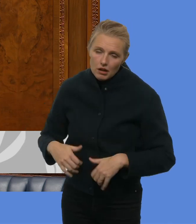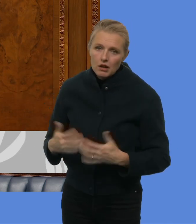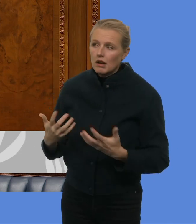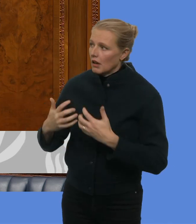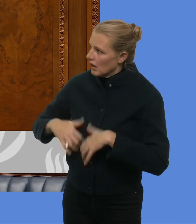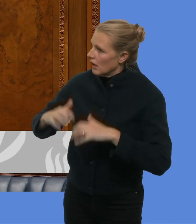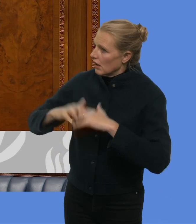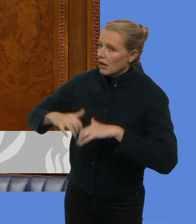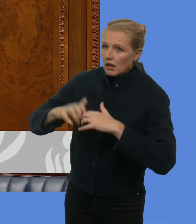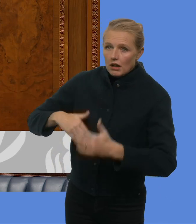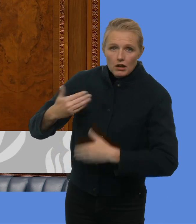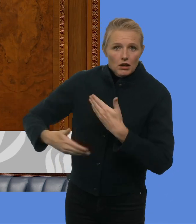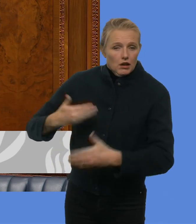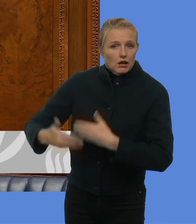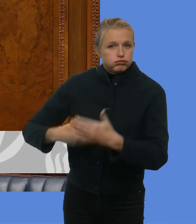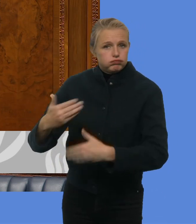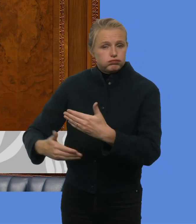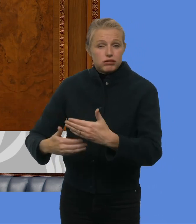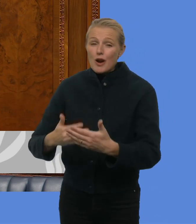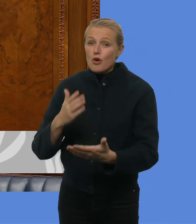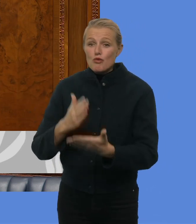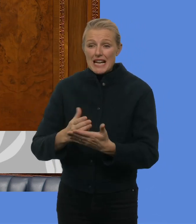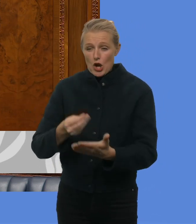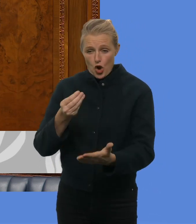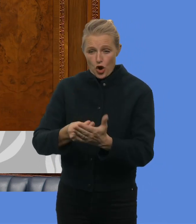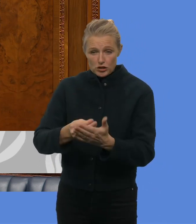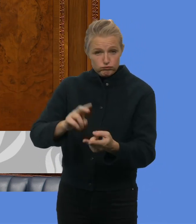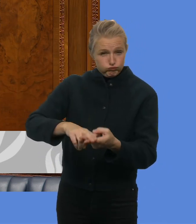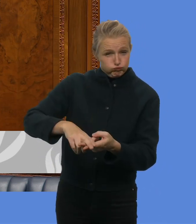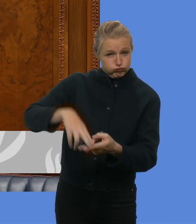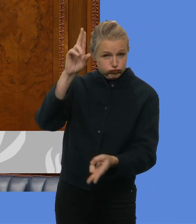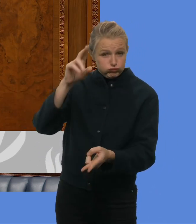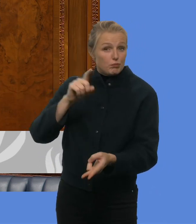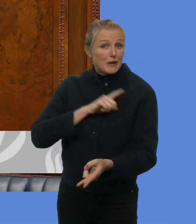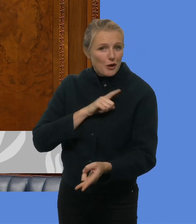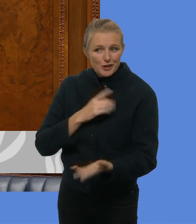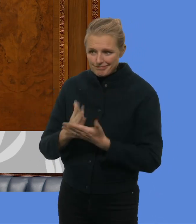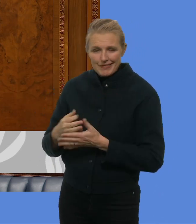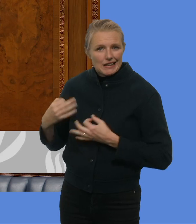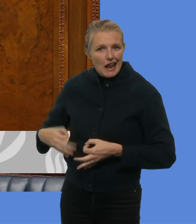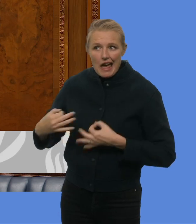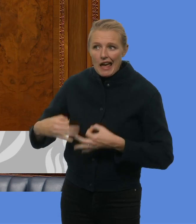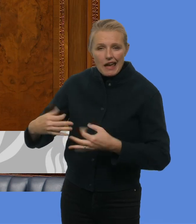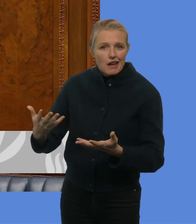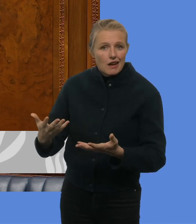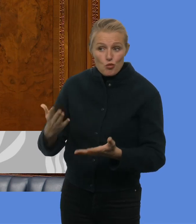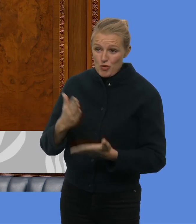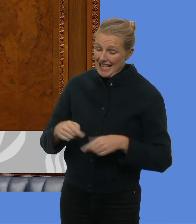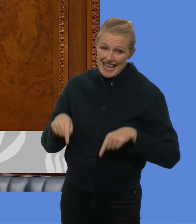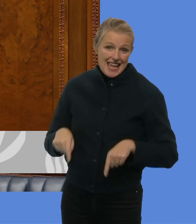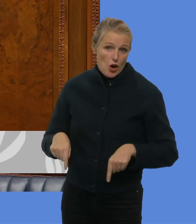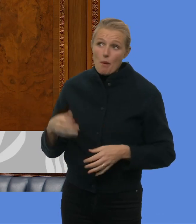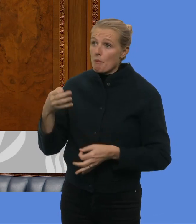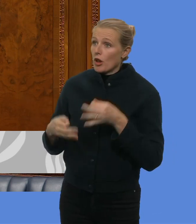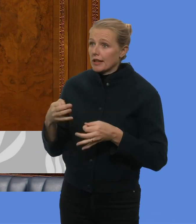the biggest driver of cost, will the Minister acknowledge that the political paralysis that's become all too familiar